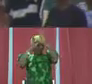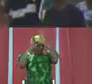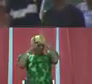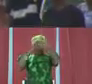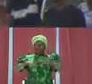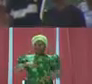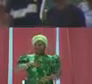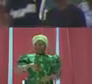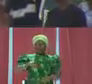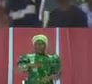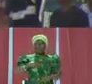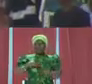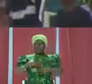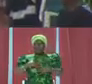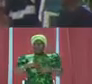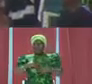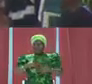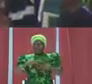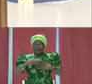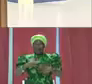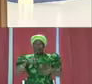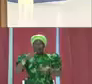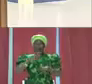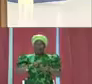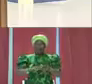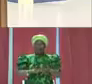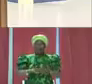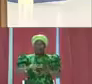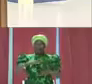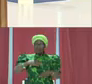Breathe on my spirit.